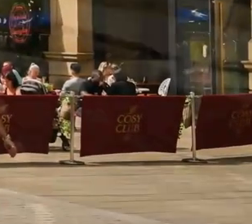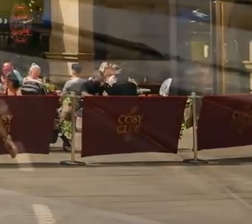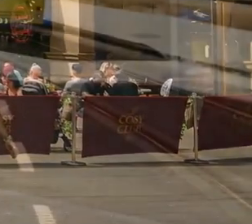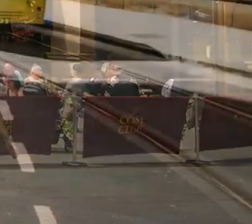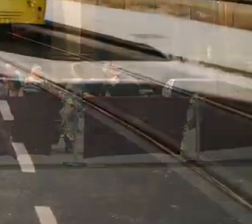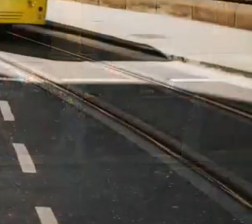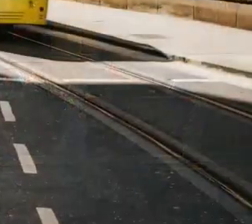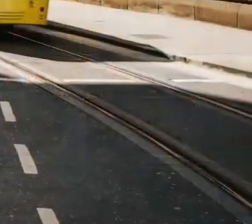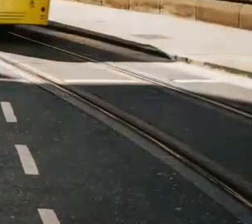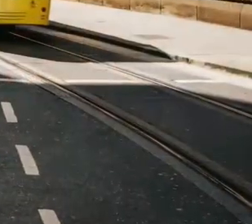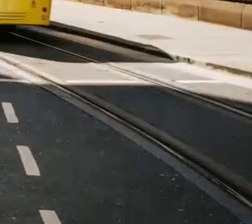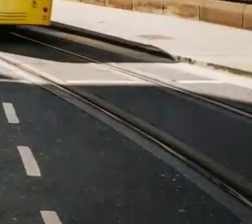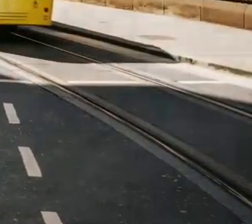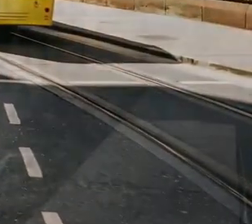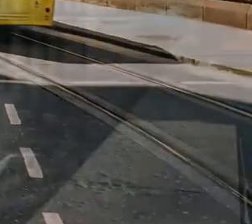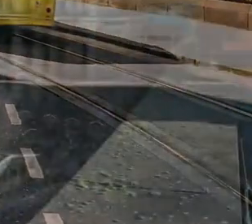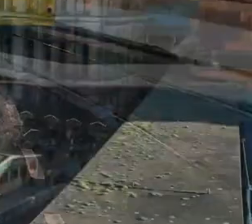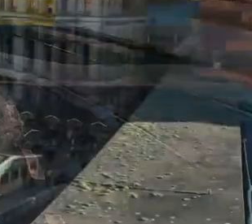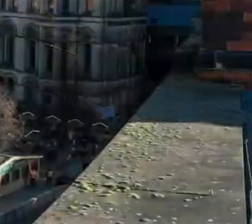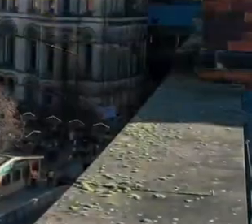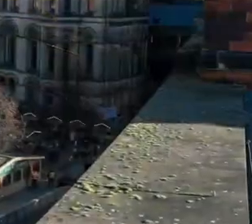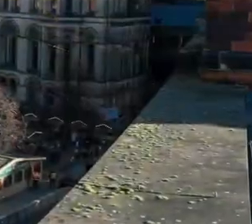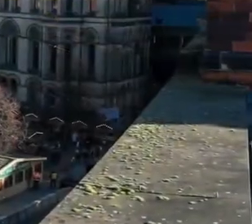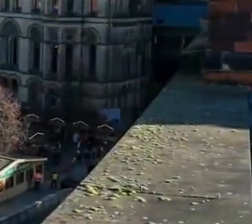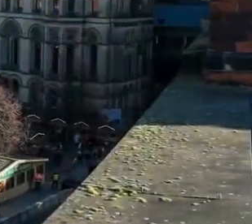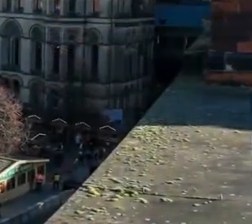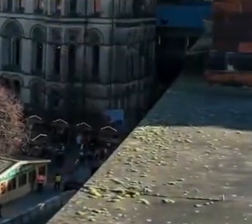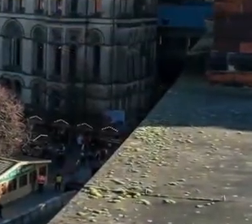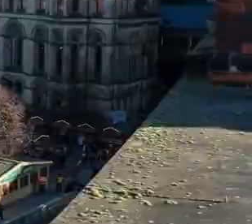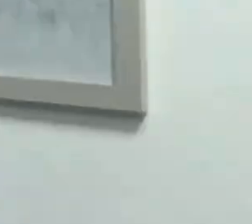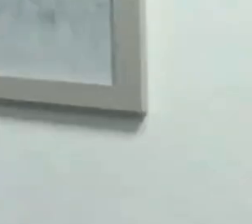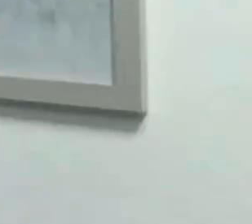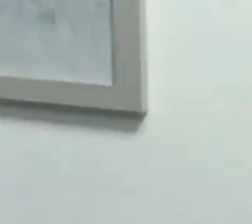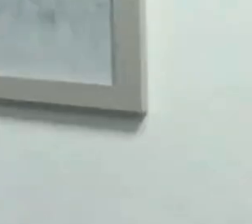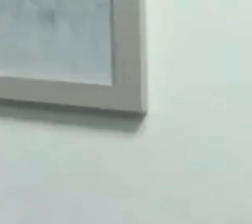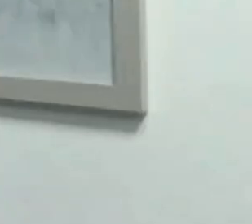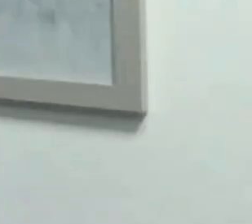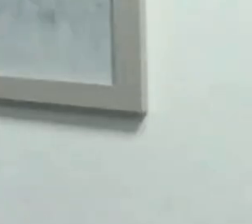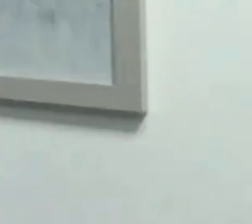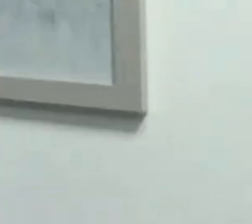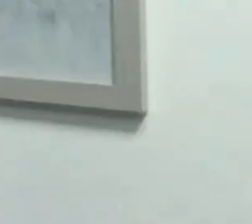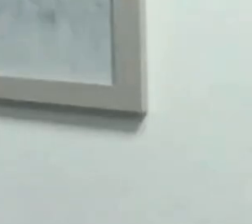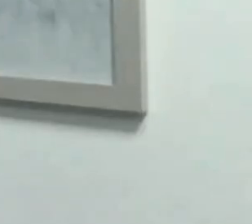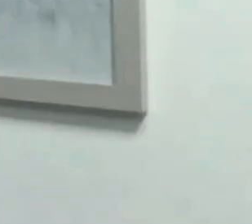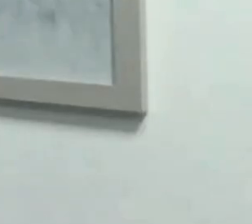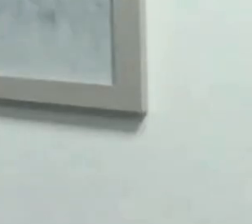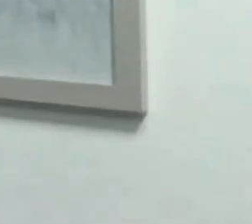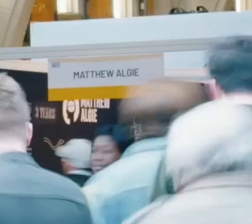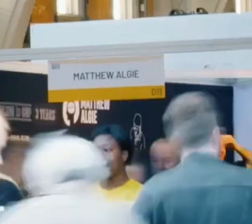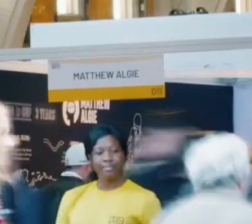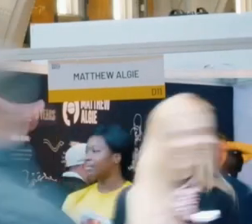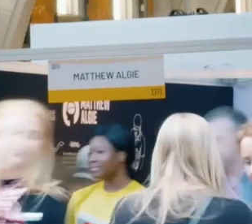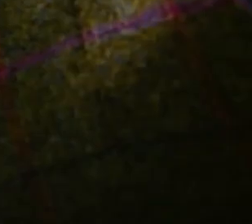will continue to pose big challenges for our city region. So we have established a cross-sector partnership, the Greater